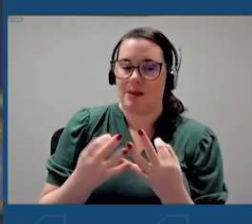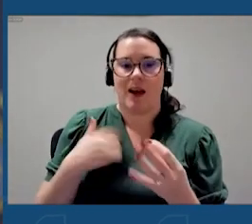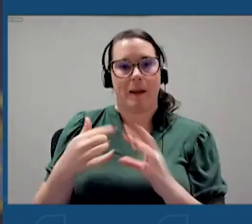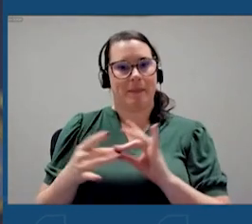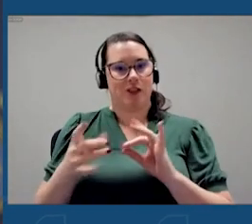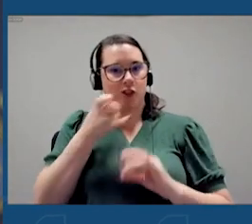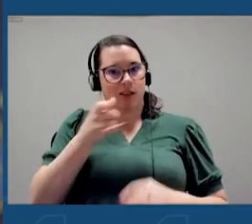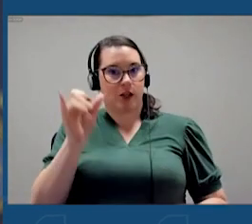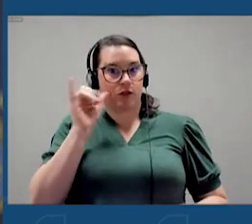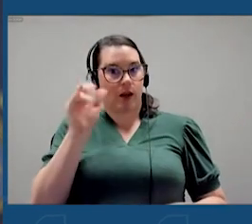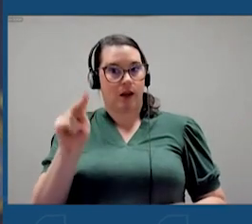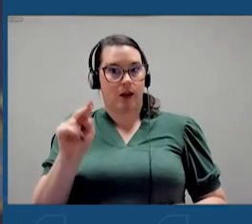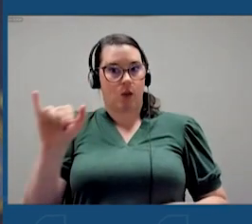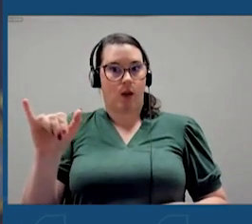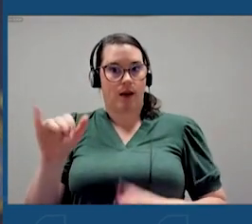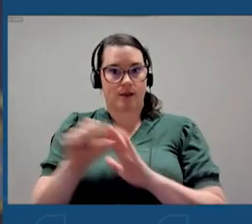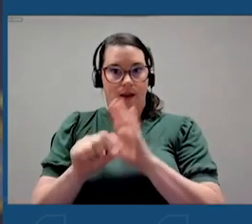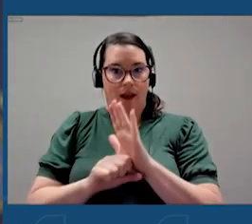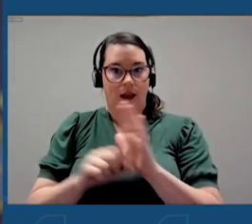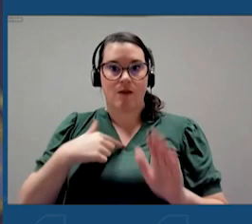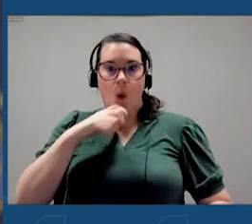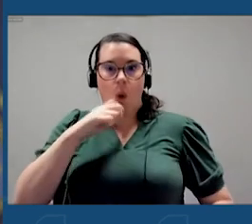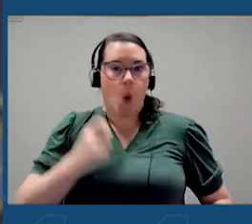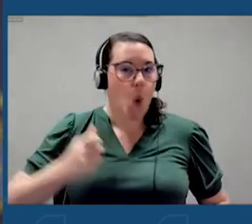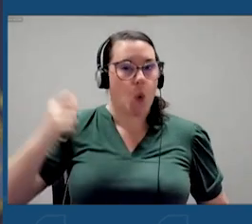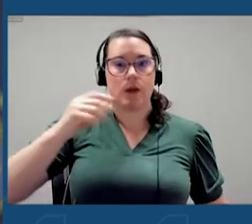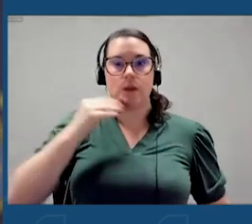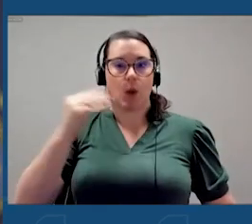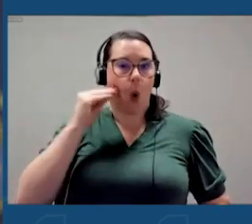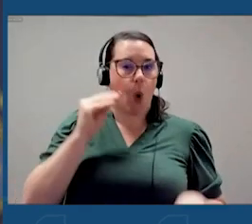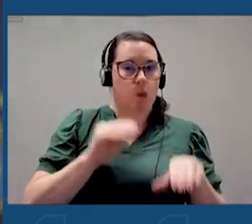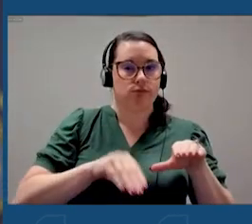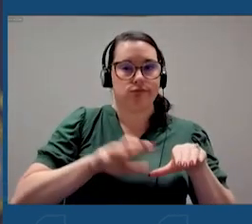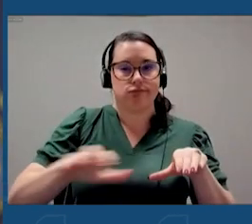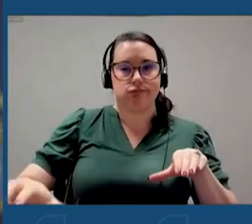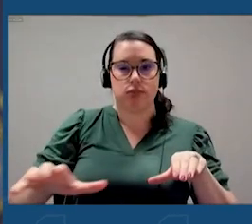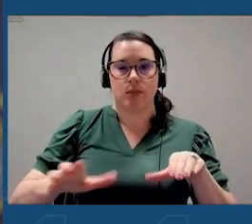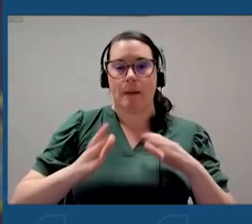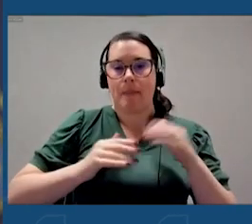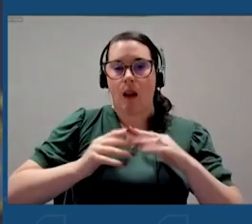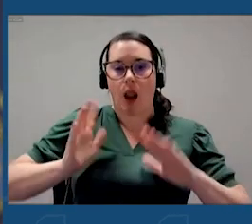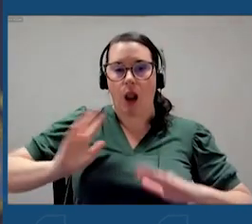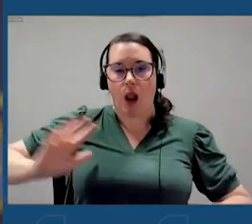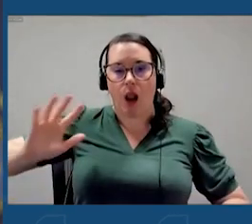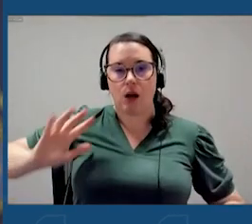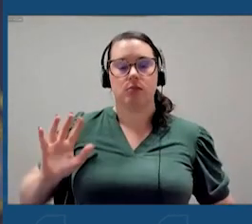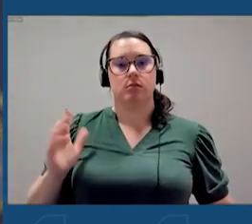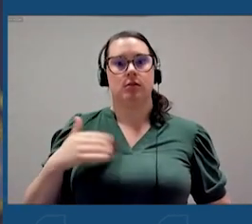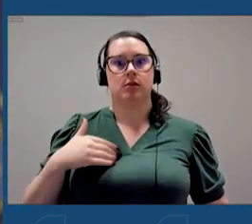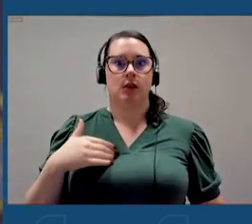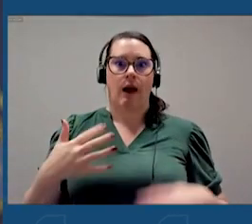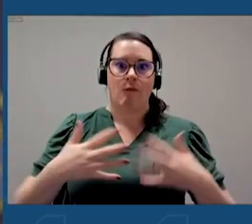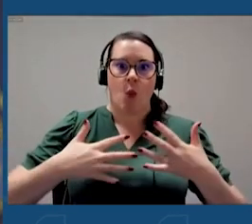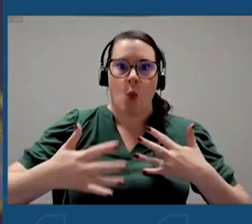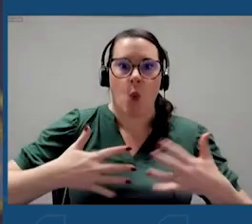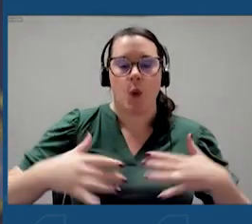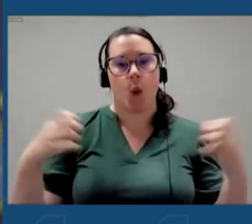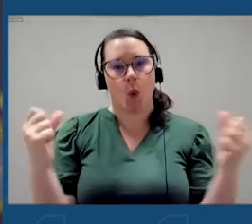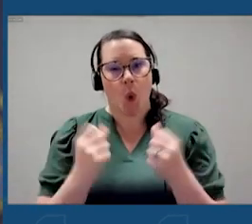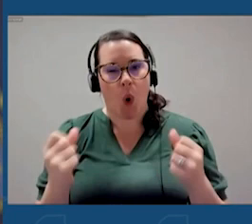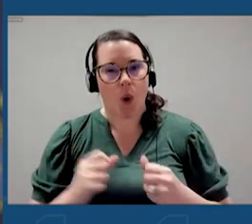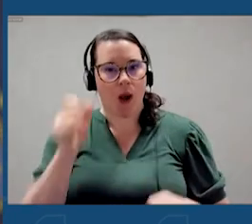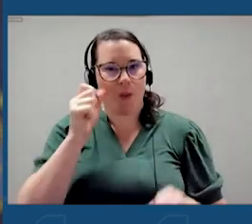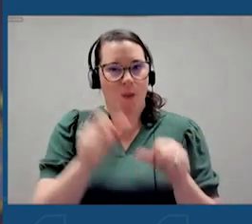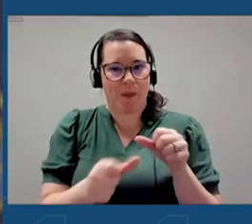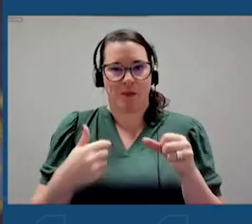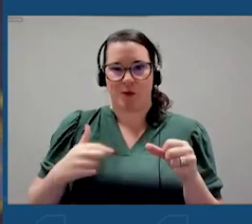the oldest housing stock in the country. It's drafty, it's cold. I remember sticking towels at